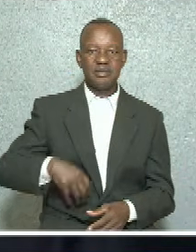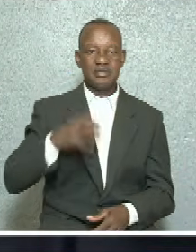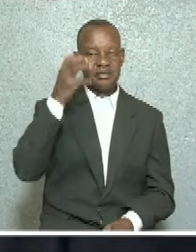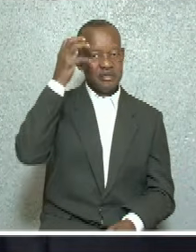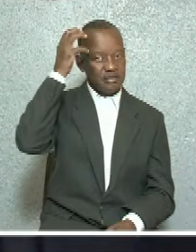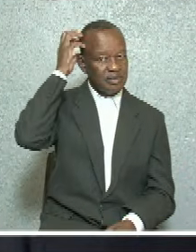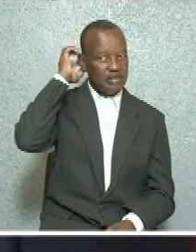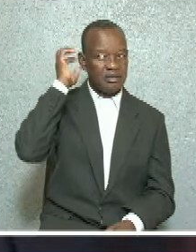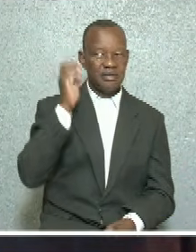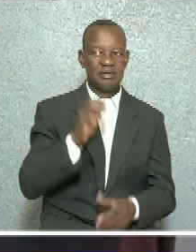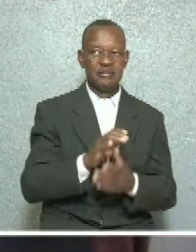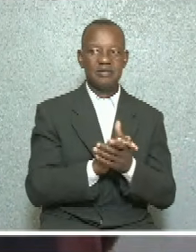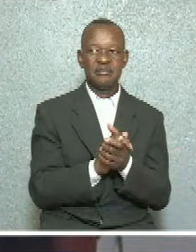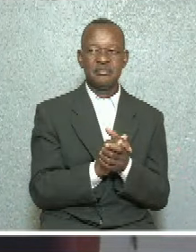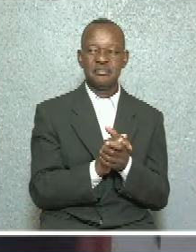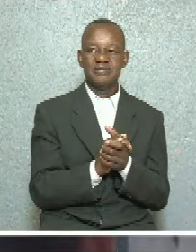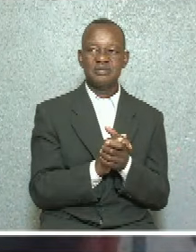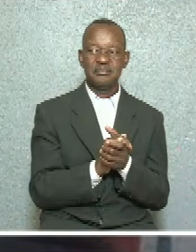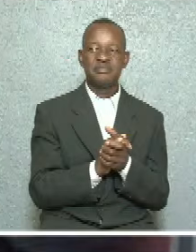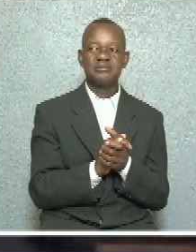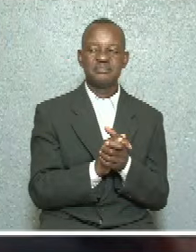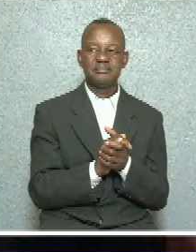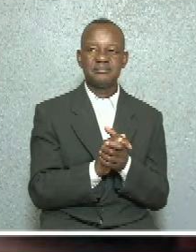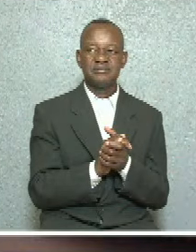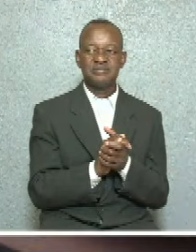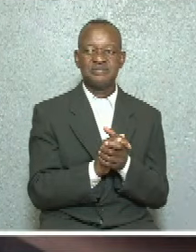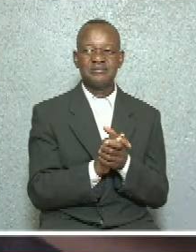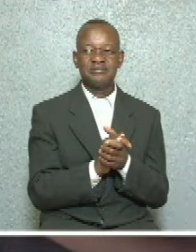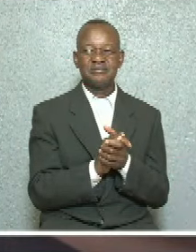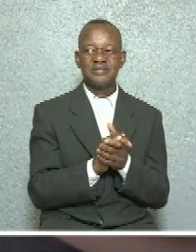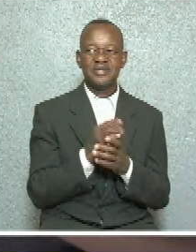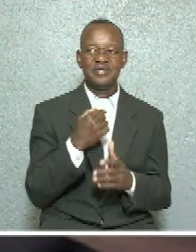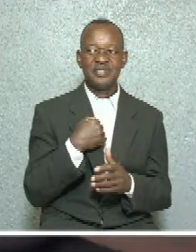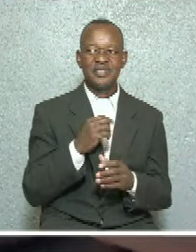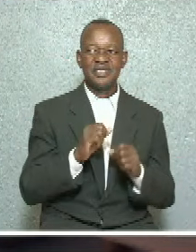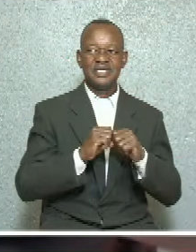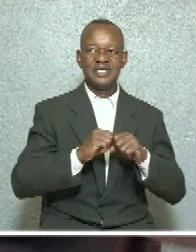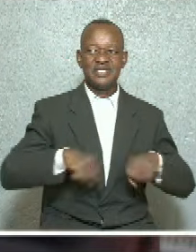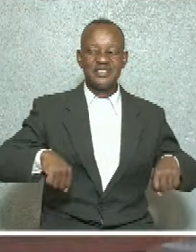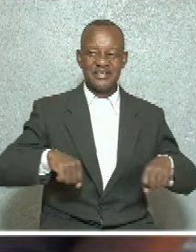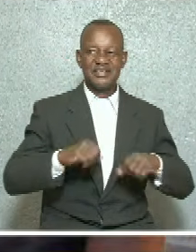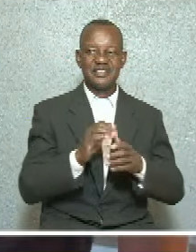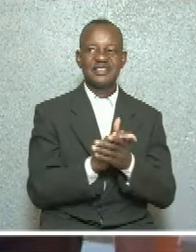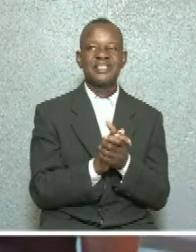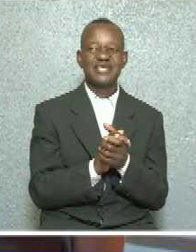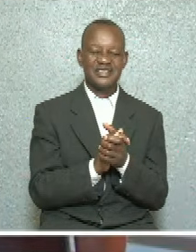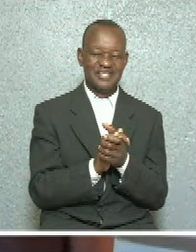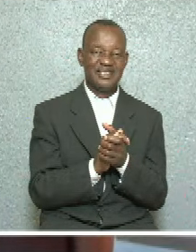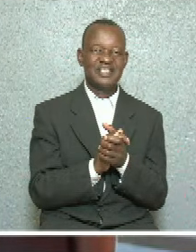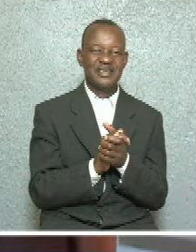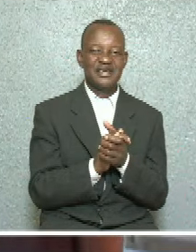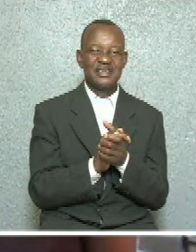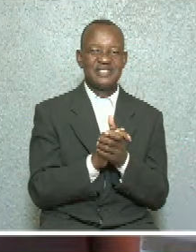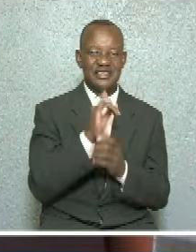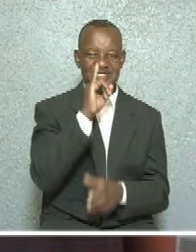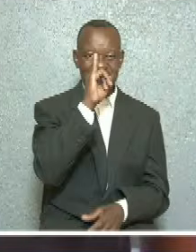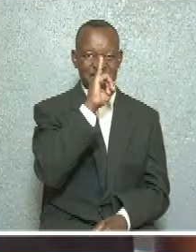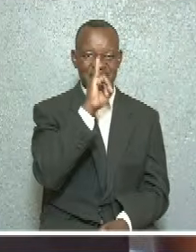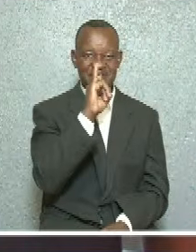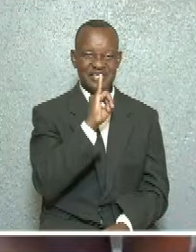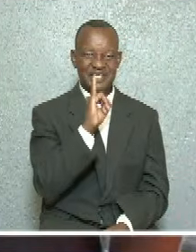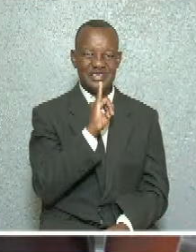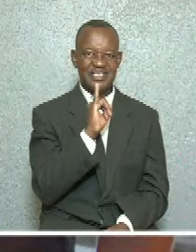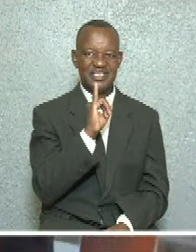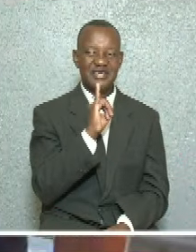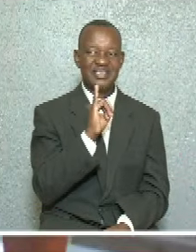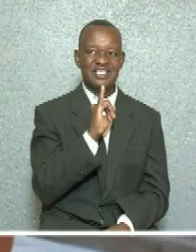do, actually I got an assignment to do a mural of him, and I think by here we'll go check it out. Yes. Thank you. Congratulations. Beautiful. Thank